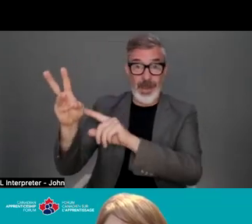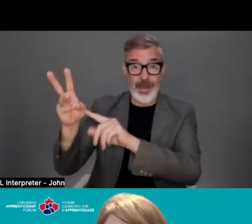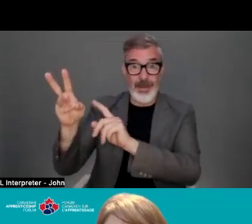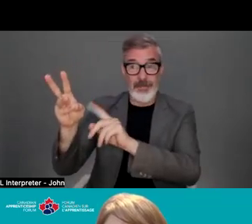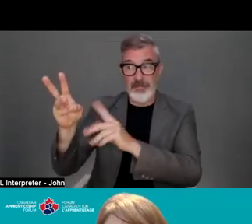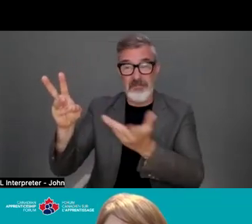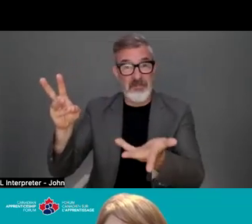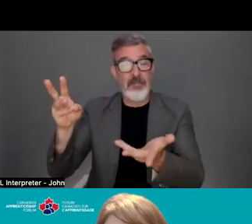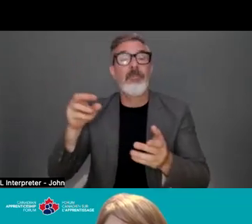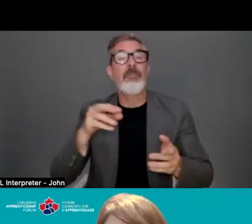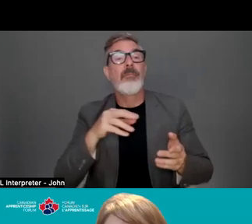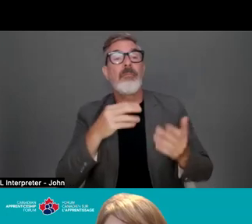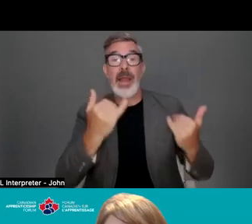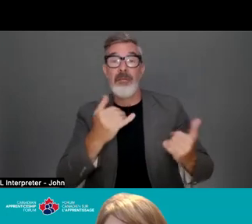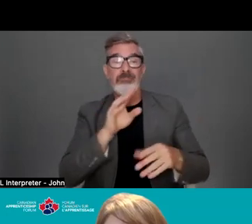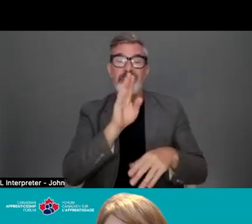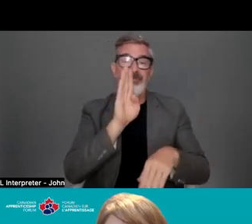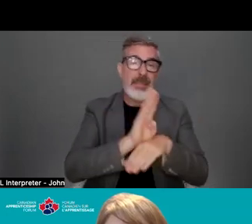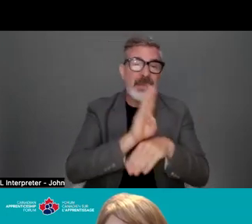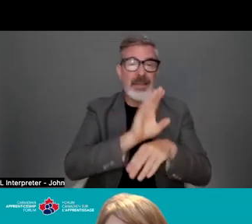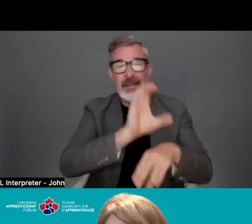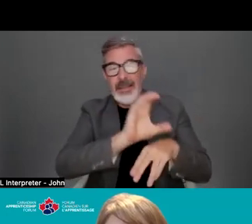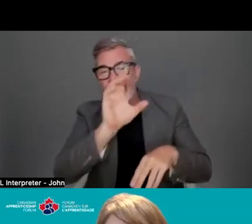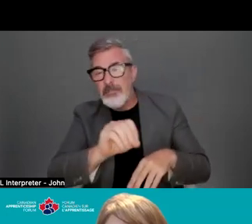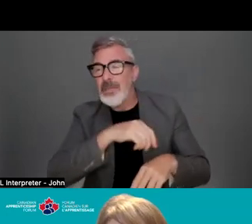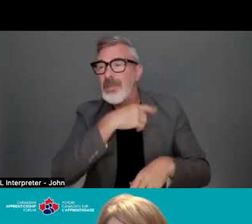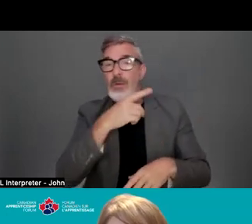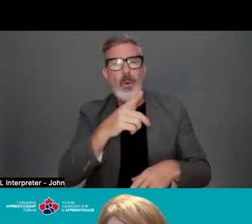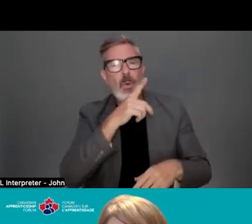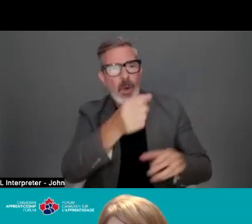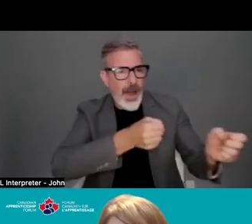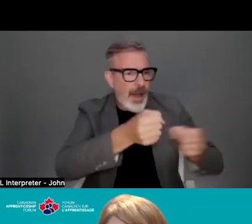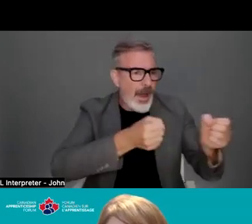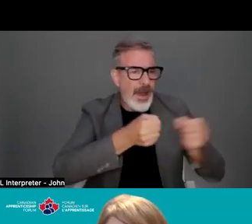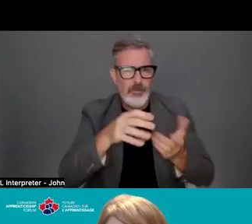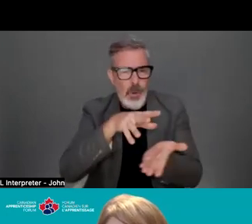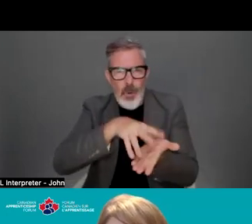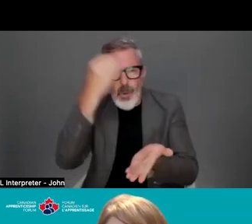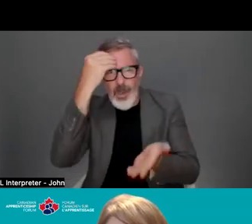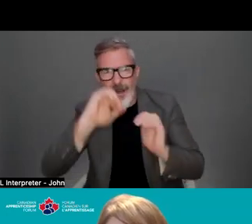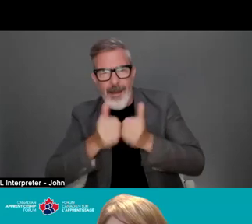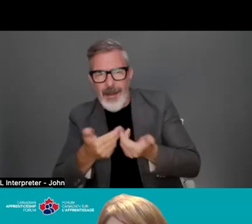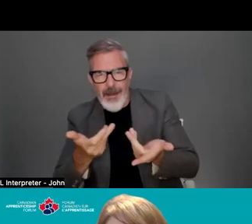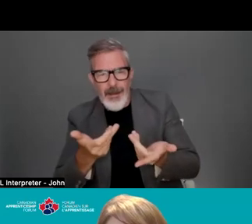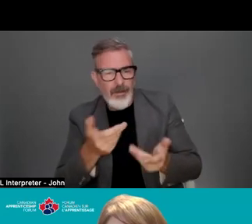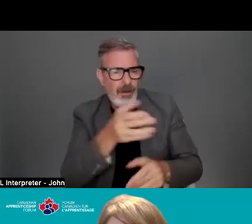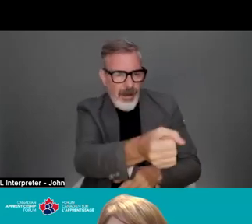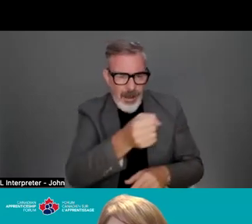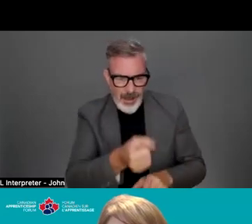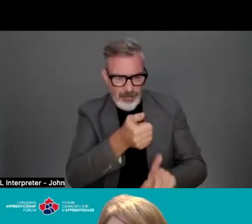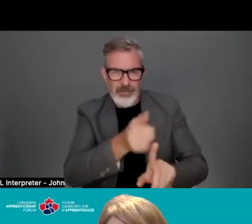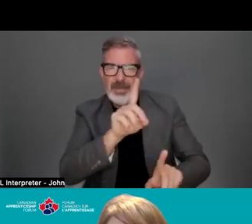information about hiring, training, and retaining persons with disabilities.